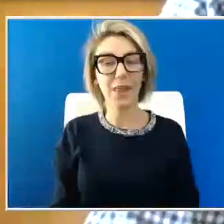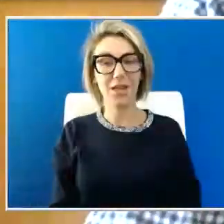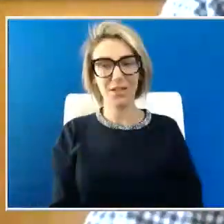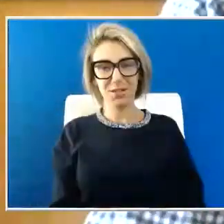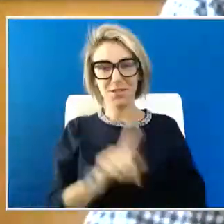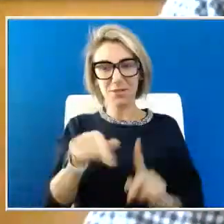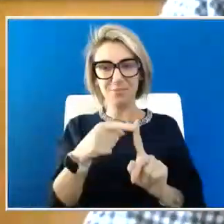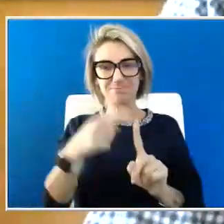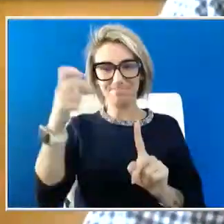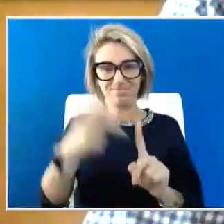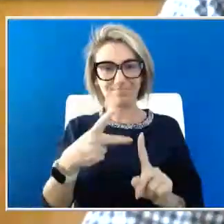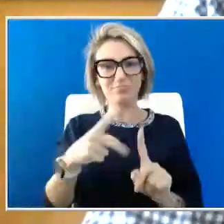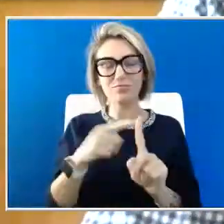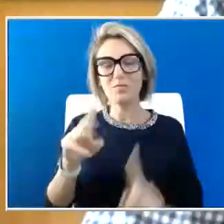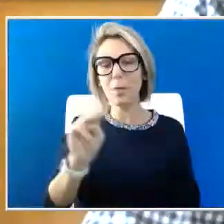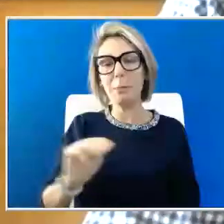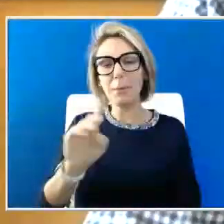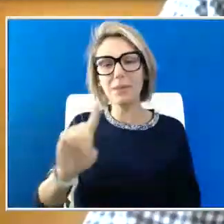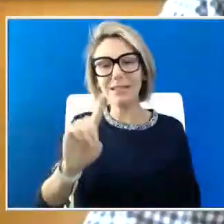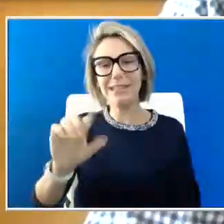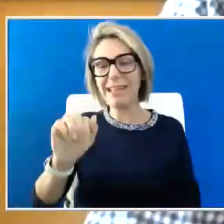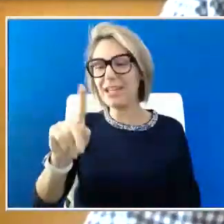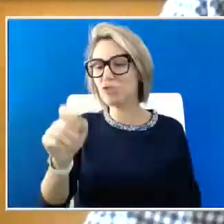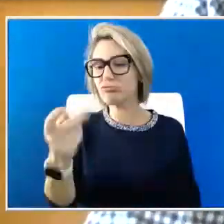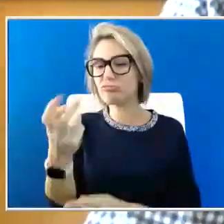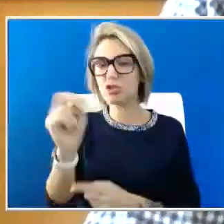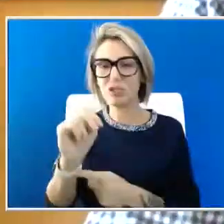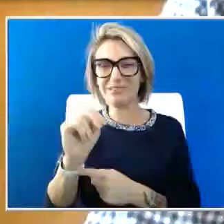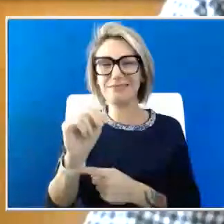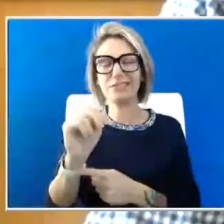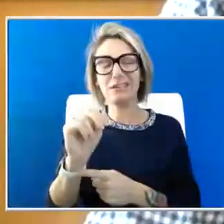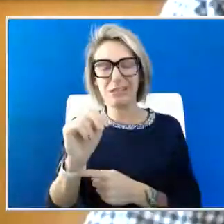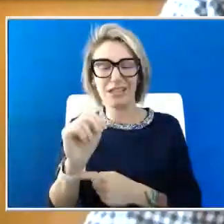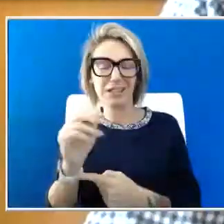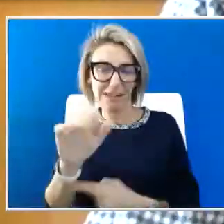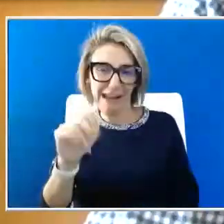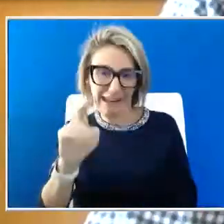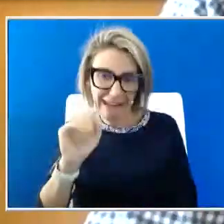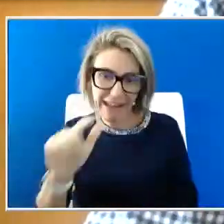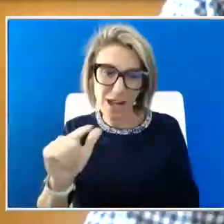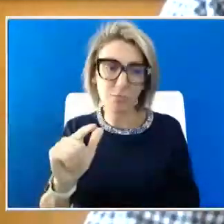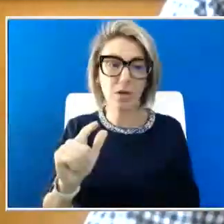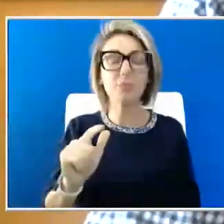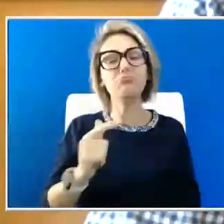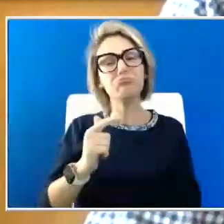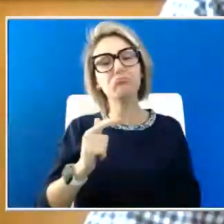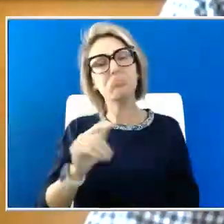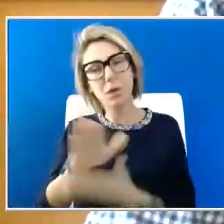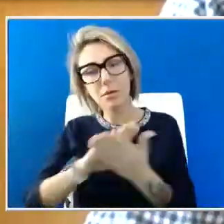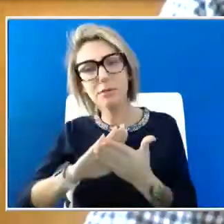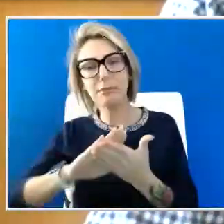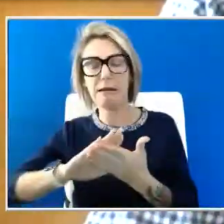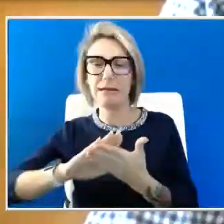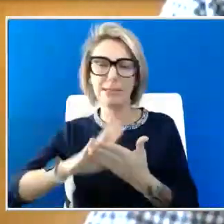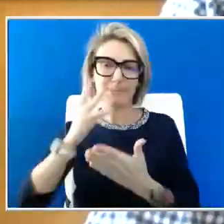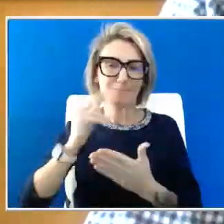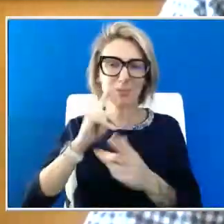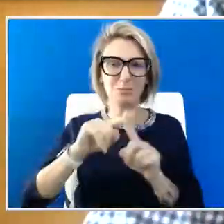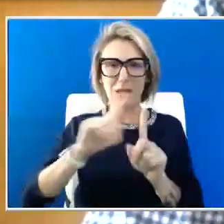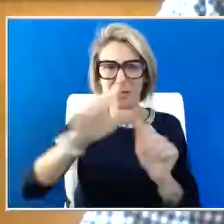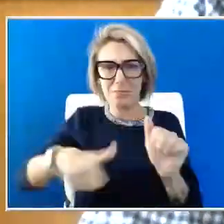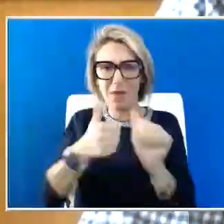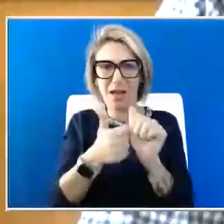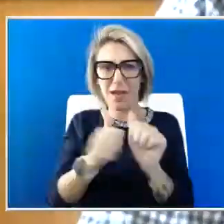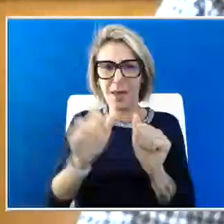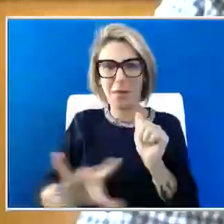came back from MD Anderson in late April, we had a nice experience, but they were behind about 8 months. So